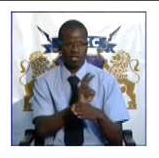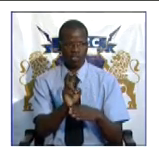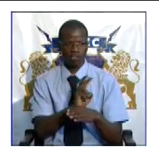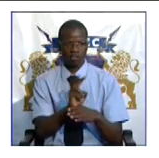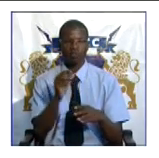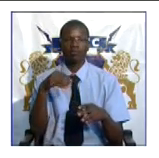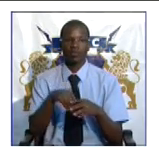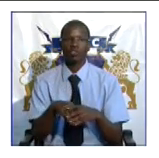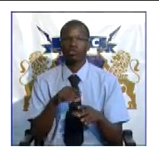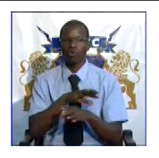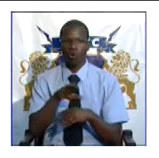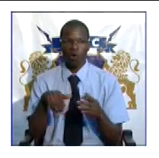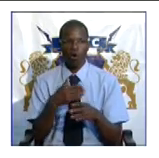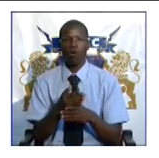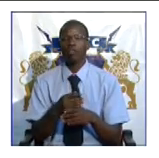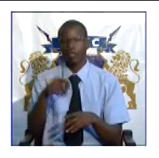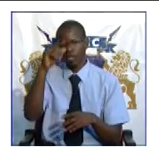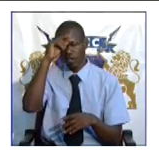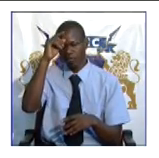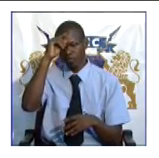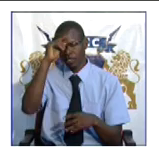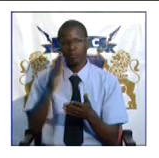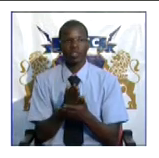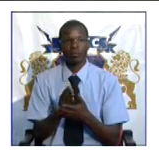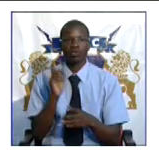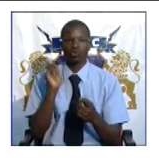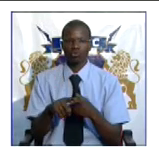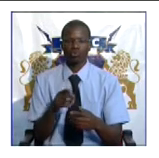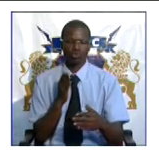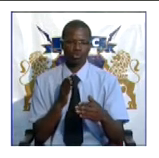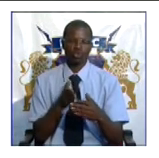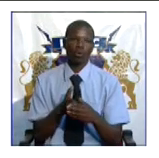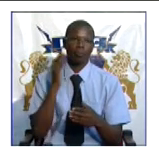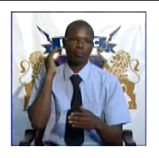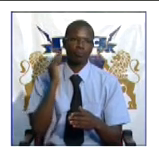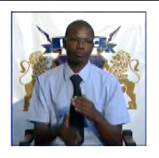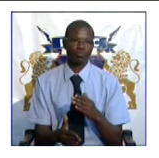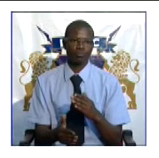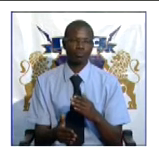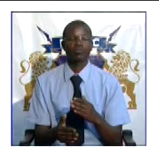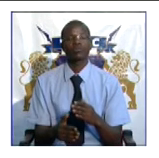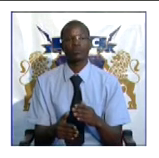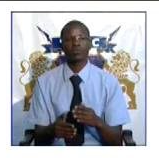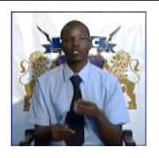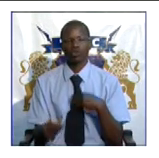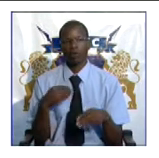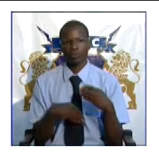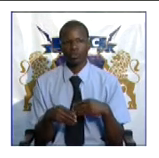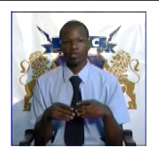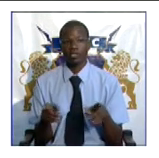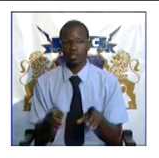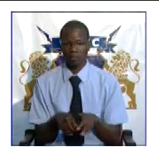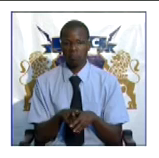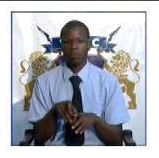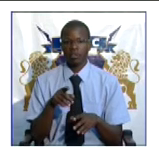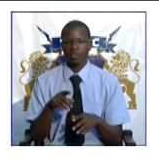agencies as a measure to deter corrupt practices. Consequently, integrity testing was made